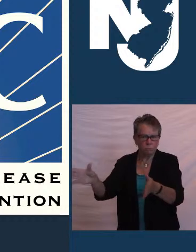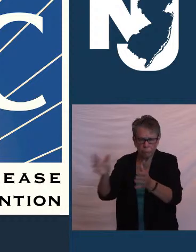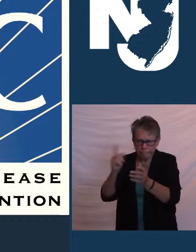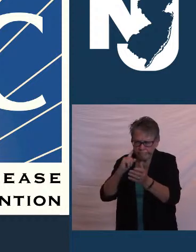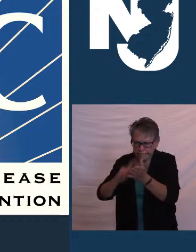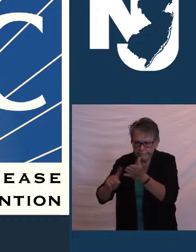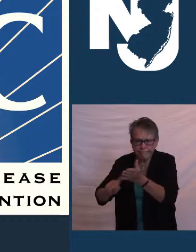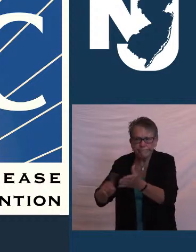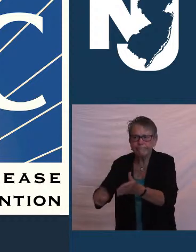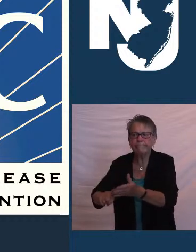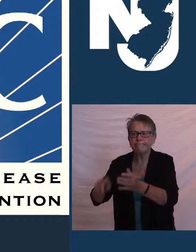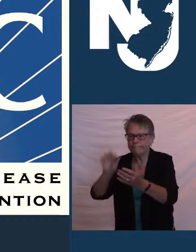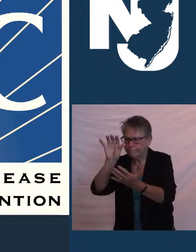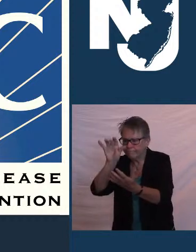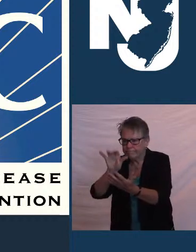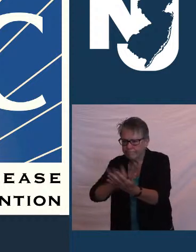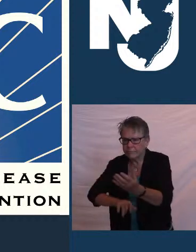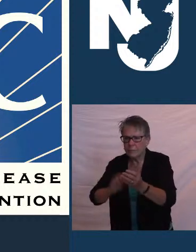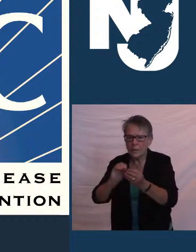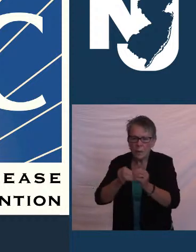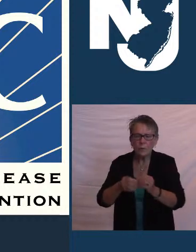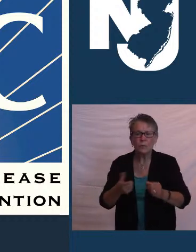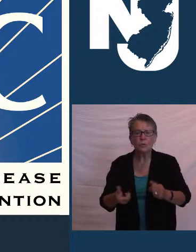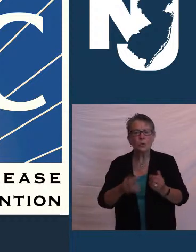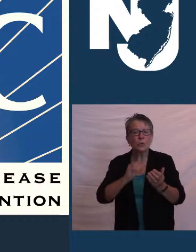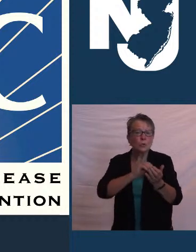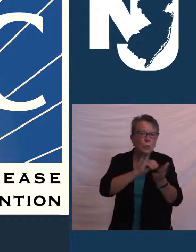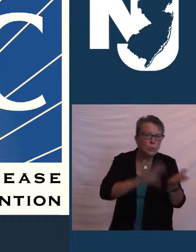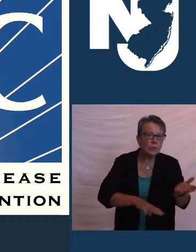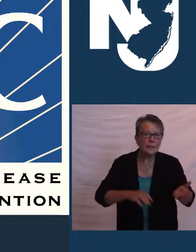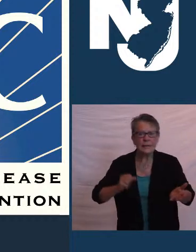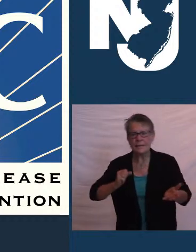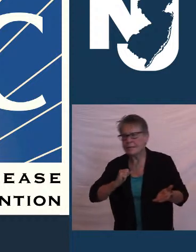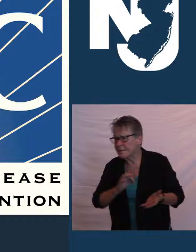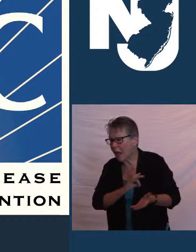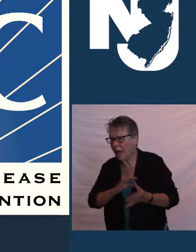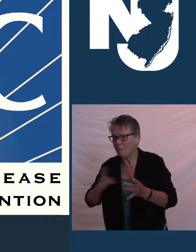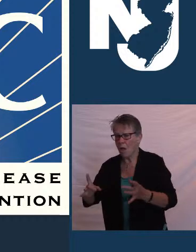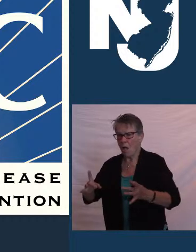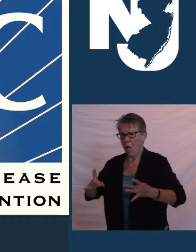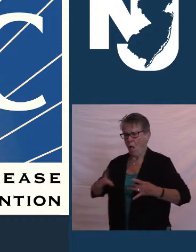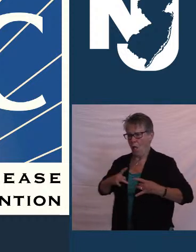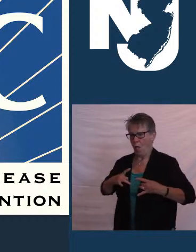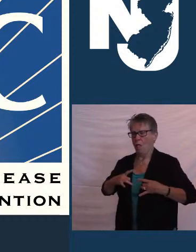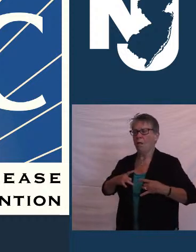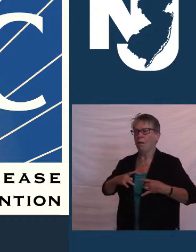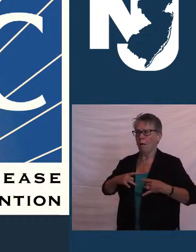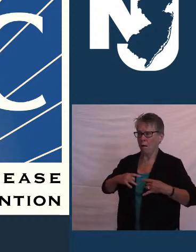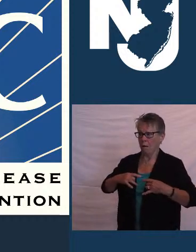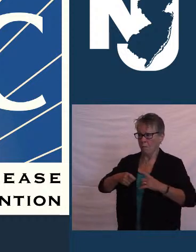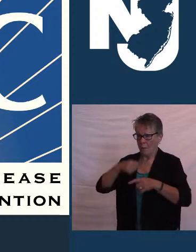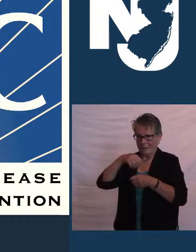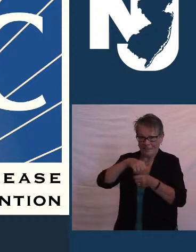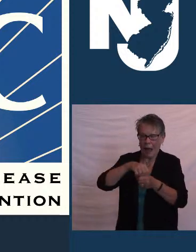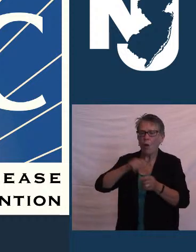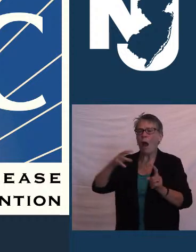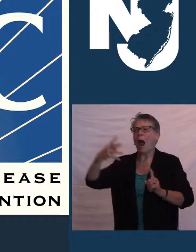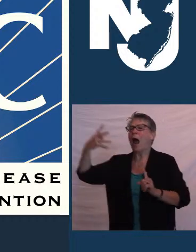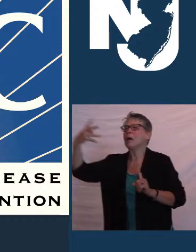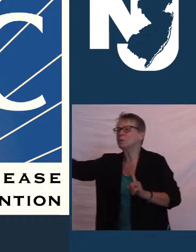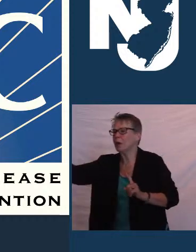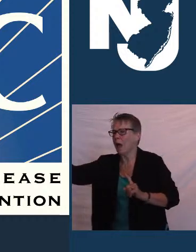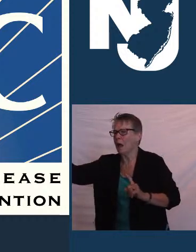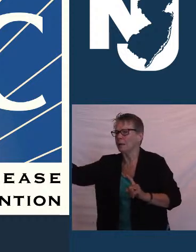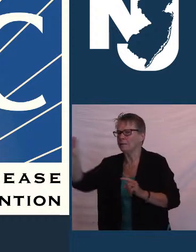that have been traced to activities which have taken place outside of the school building and after school hours. And by the way, this is no different than it's